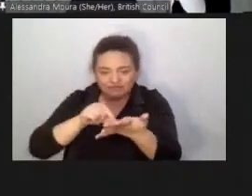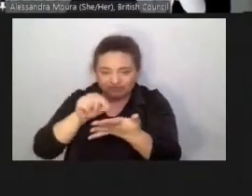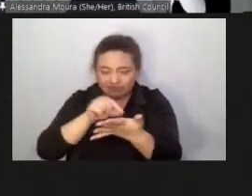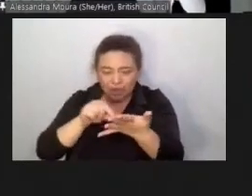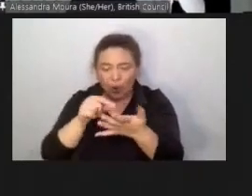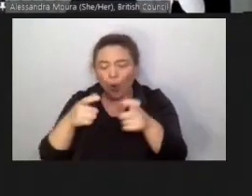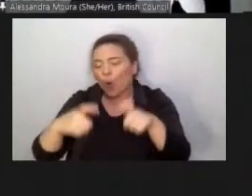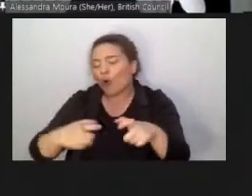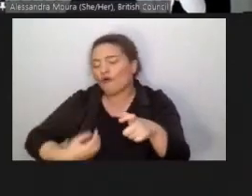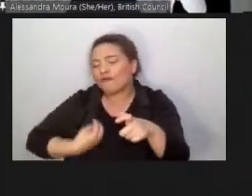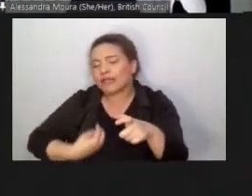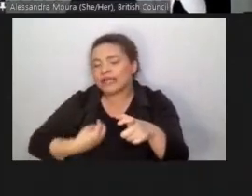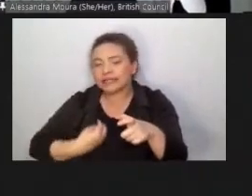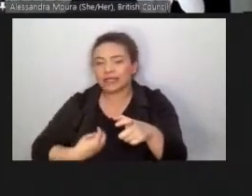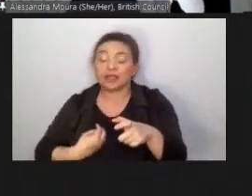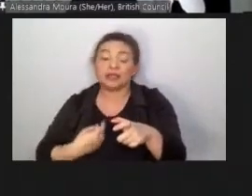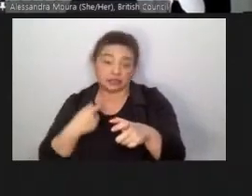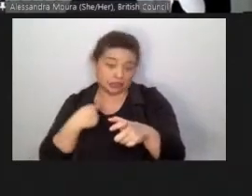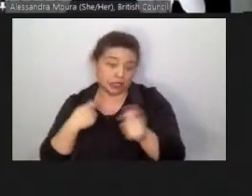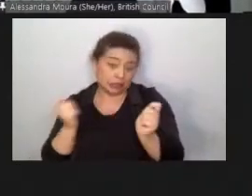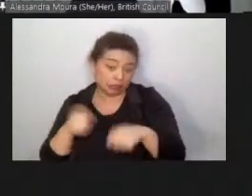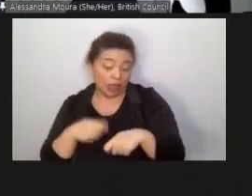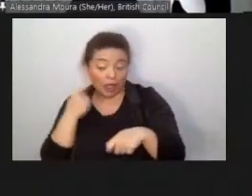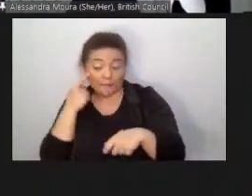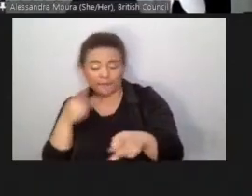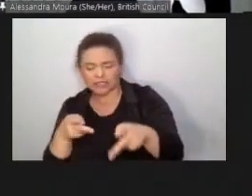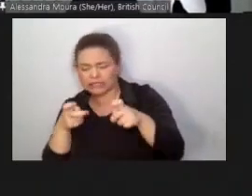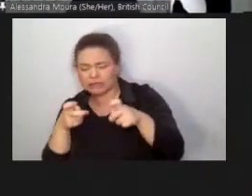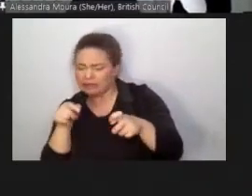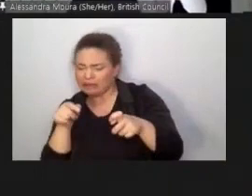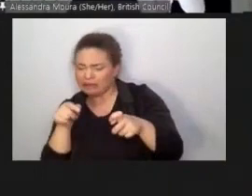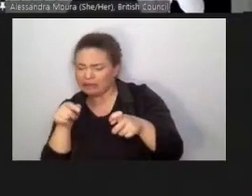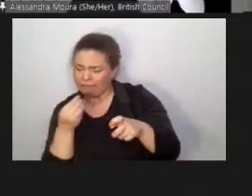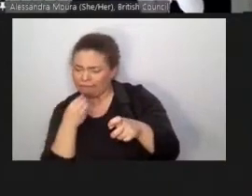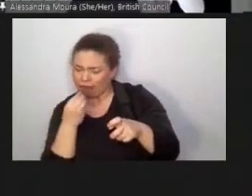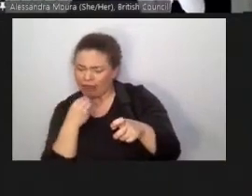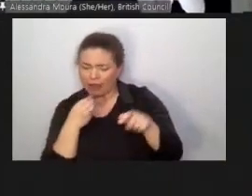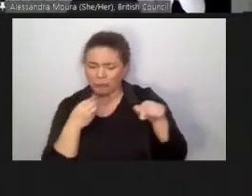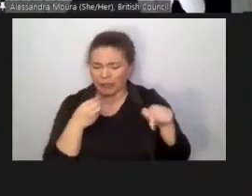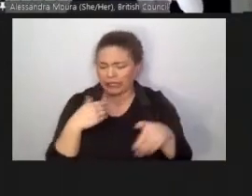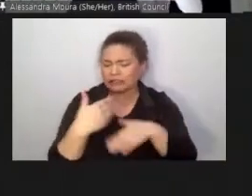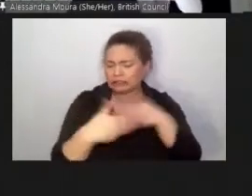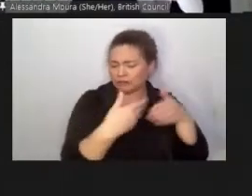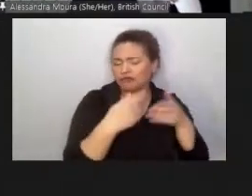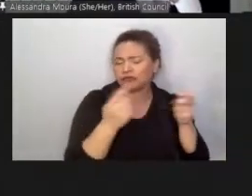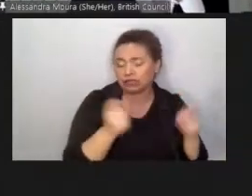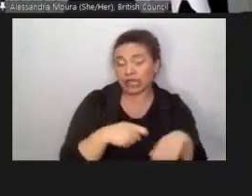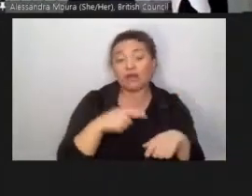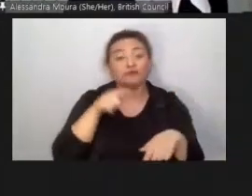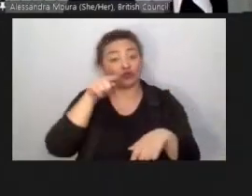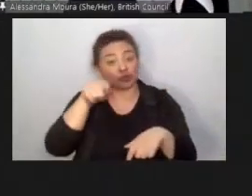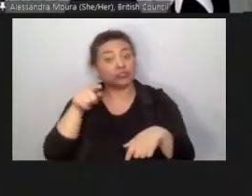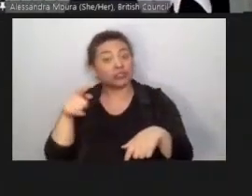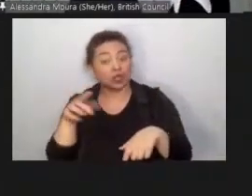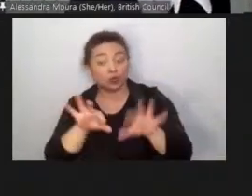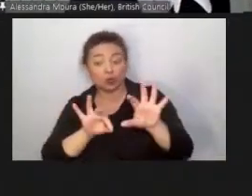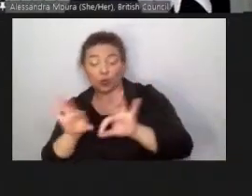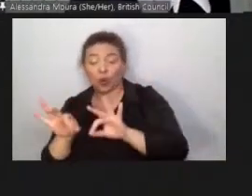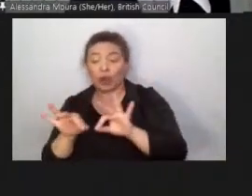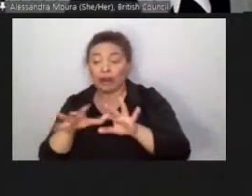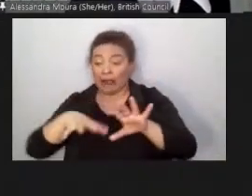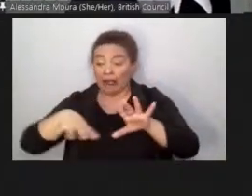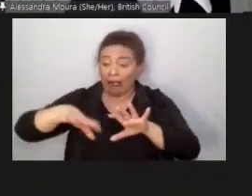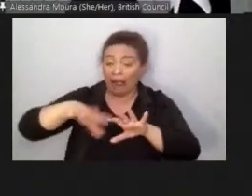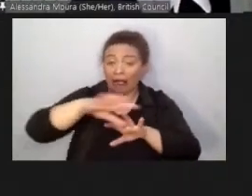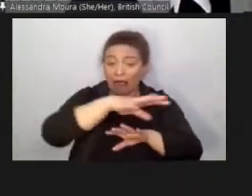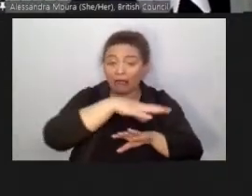develop these next. And you can then decide which areas you want to develop. So it's a visual aid. And it's something you can keep